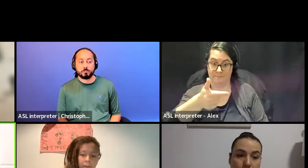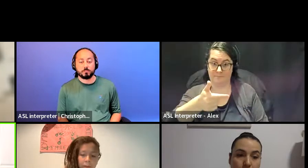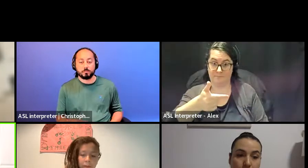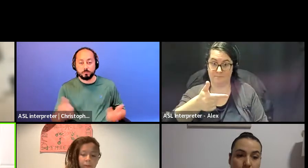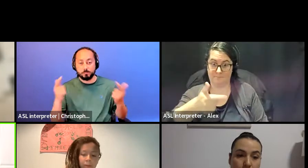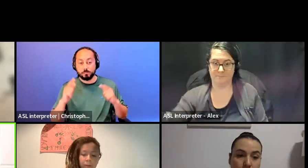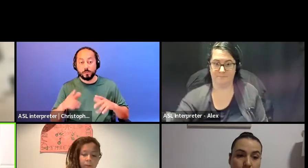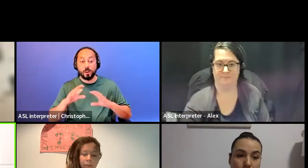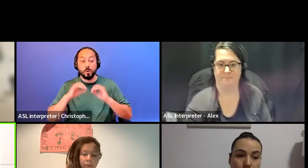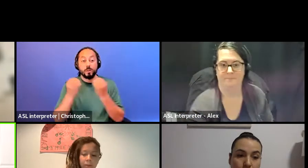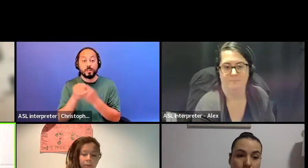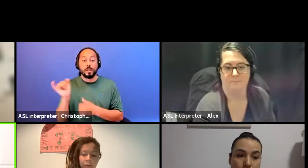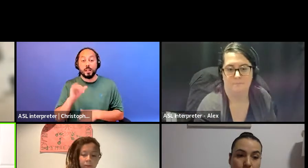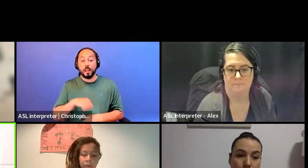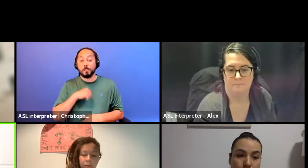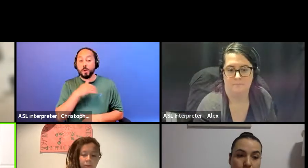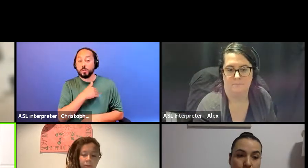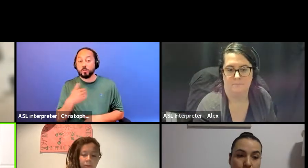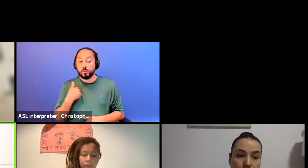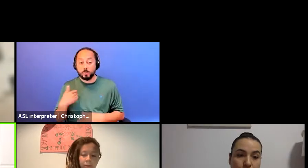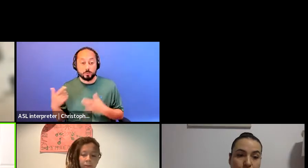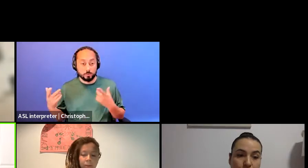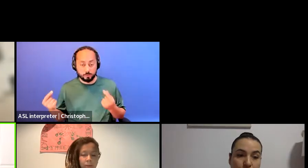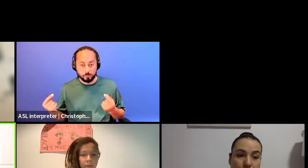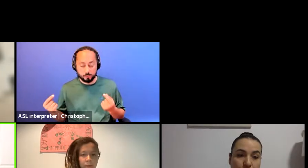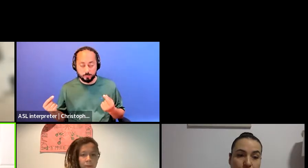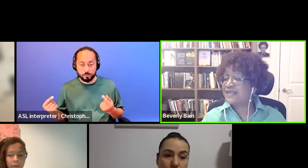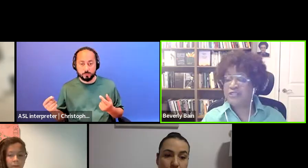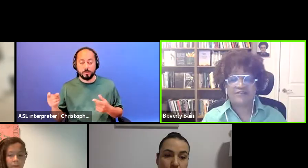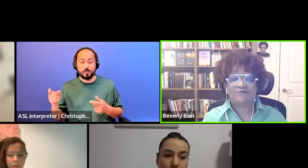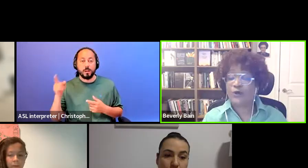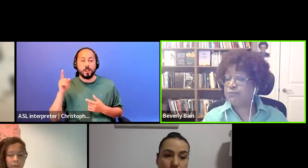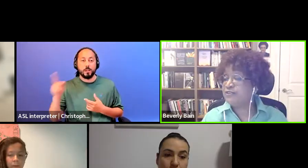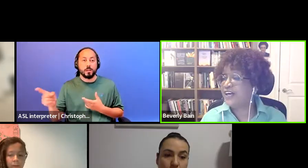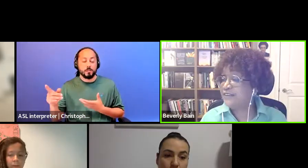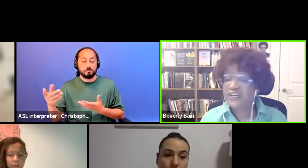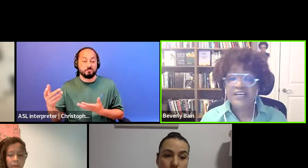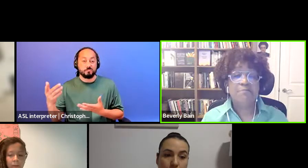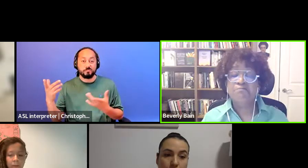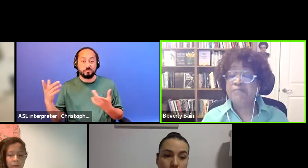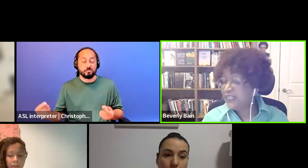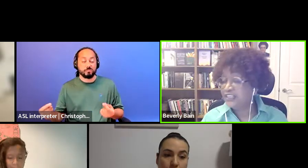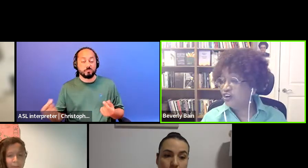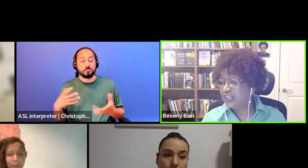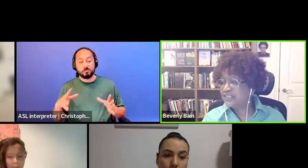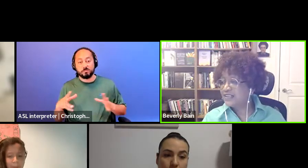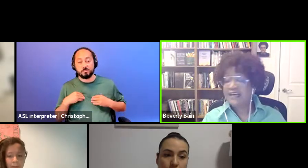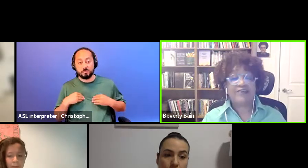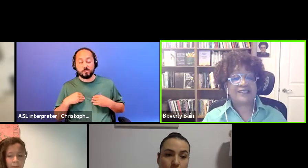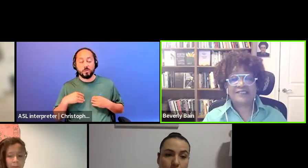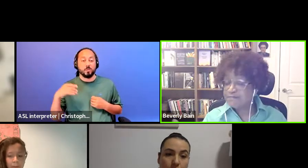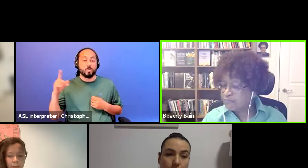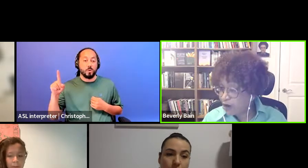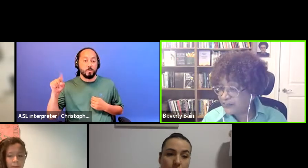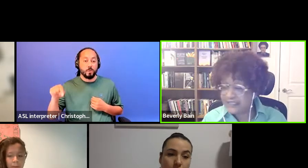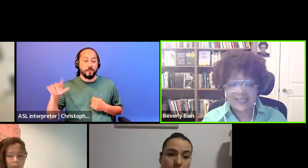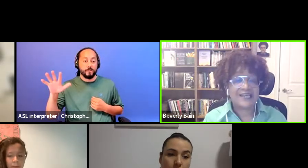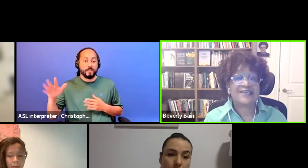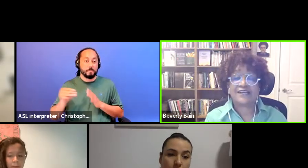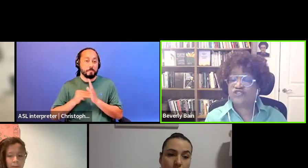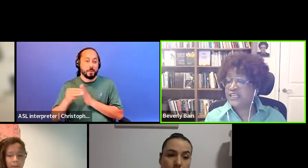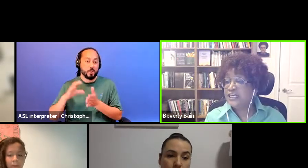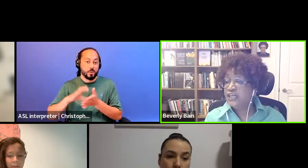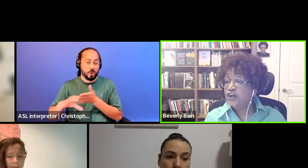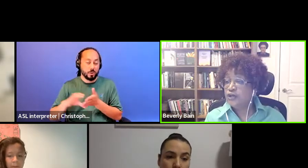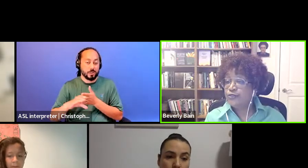is, you know, is participating in the acceptance of $1.5 million that the province